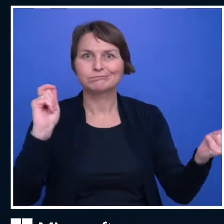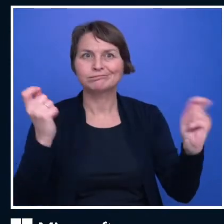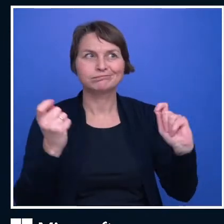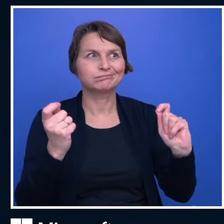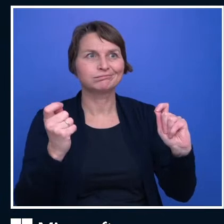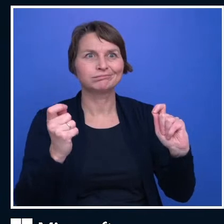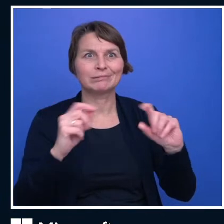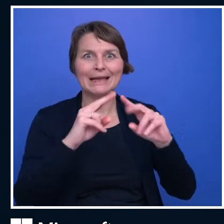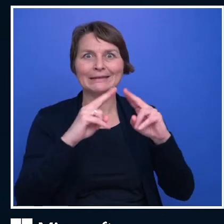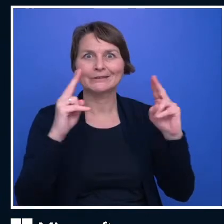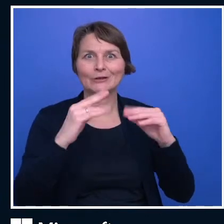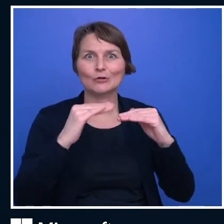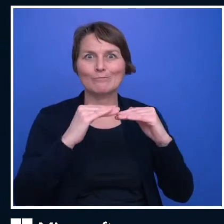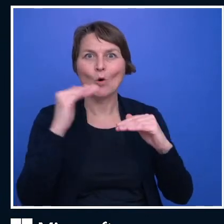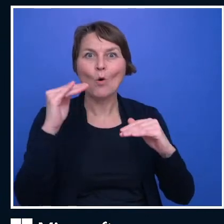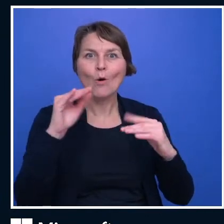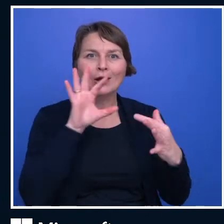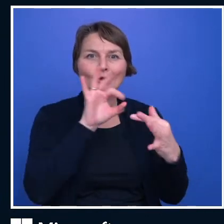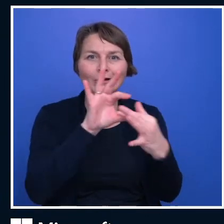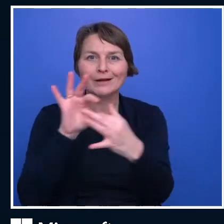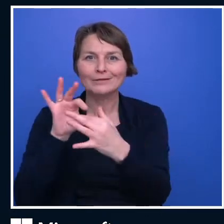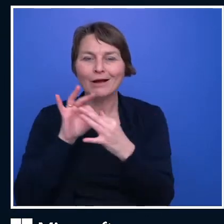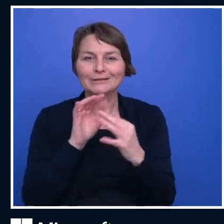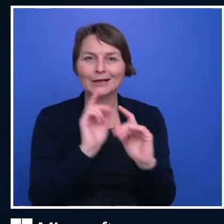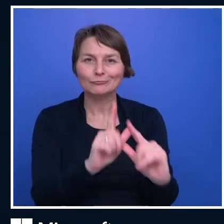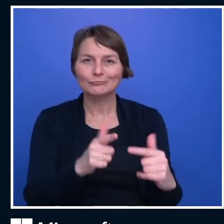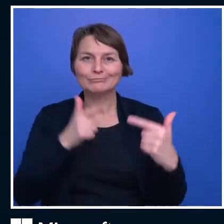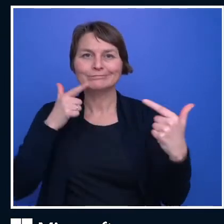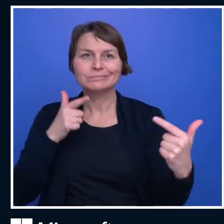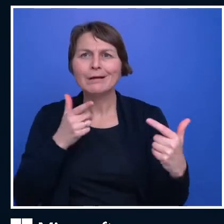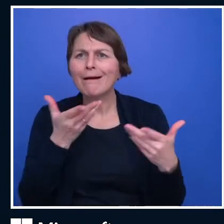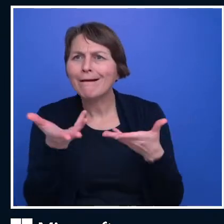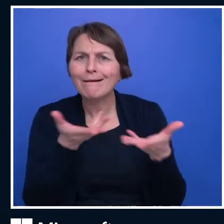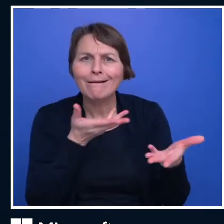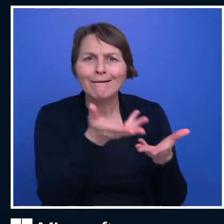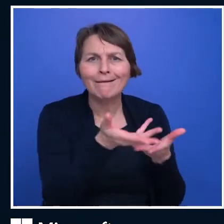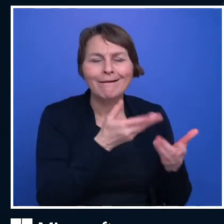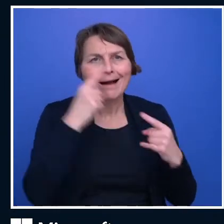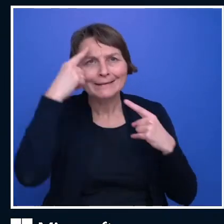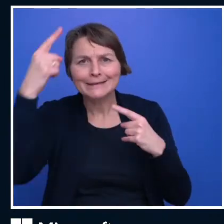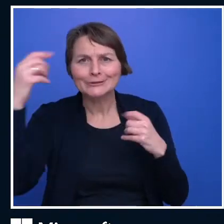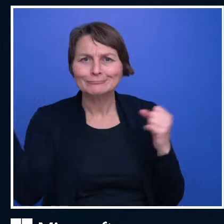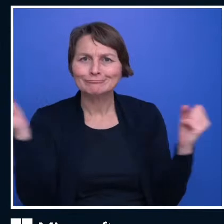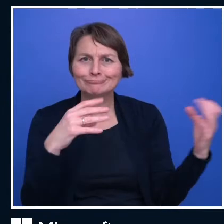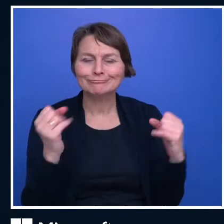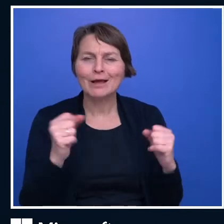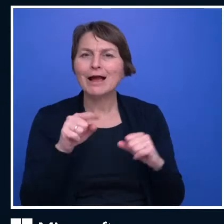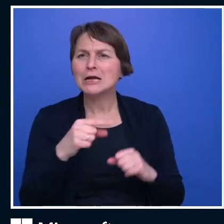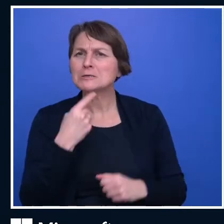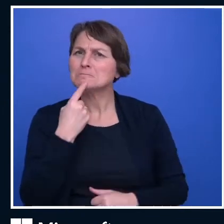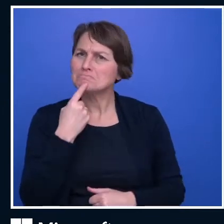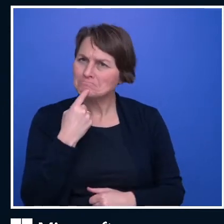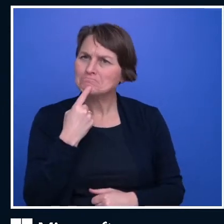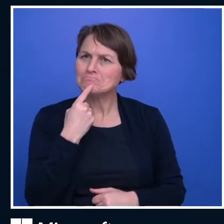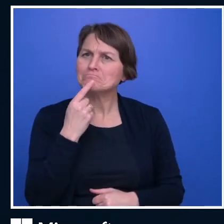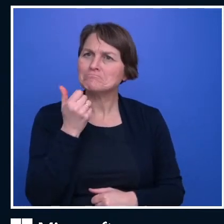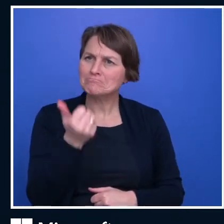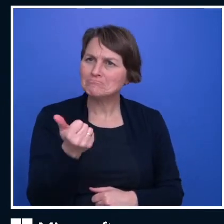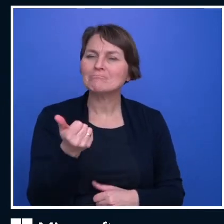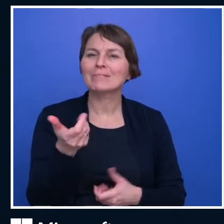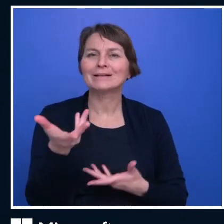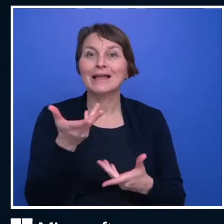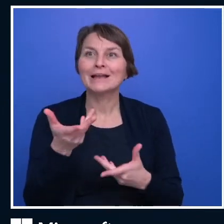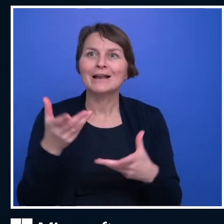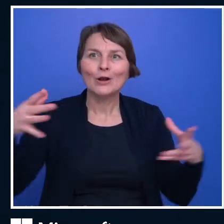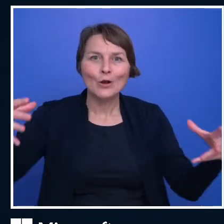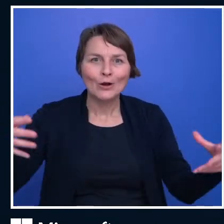about discussing new ideas and making sure that you're able to convert that to a research paper or particular